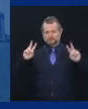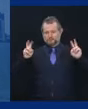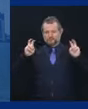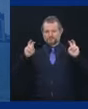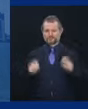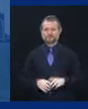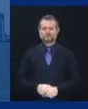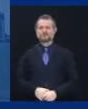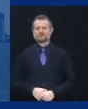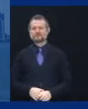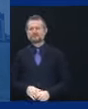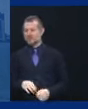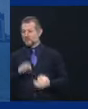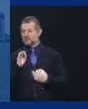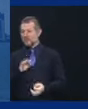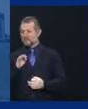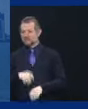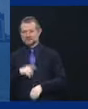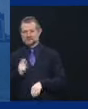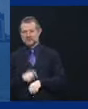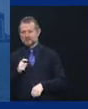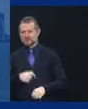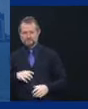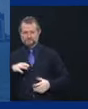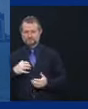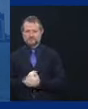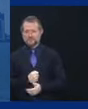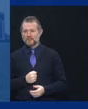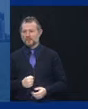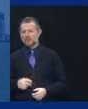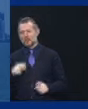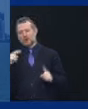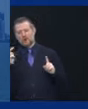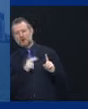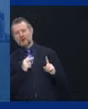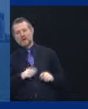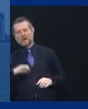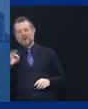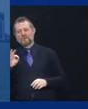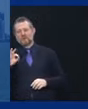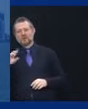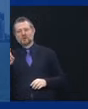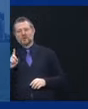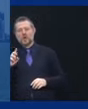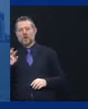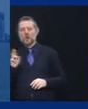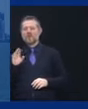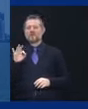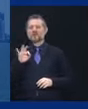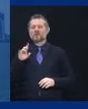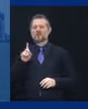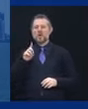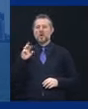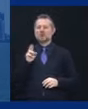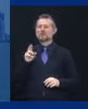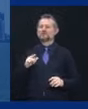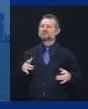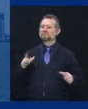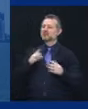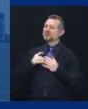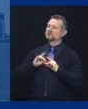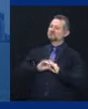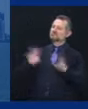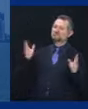moment in time. Listen to FDR. Listen to all the greats. Private sector is slow.